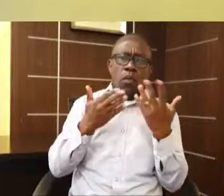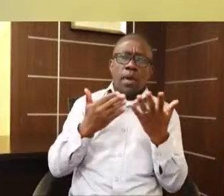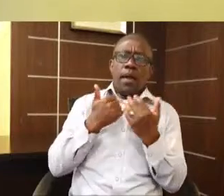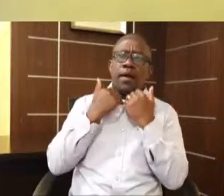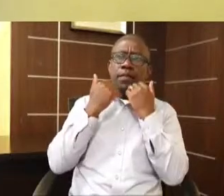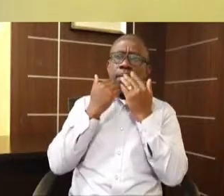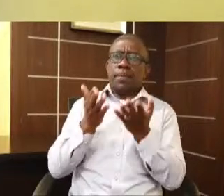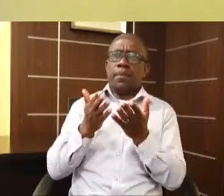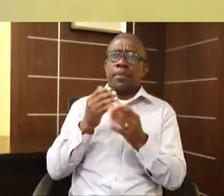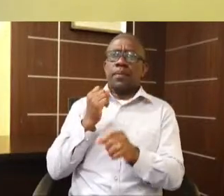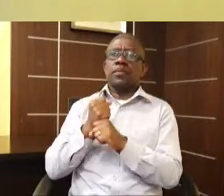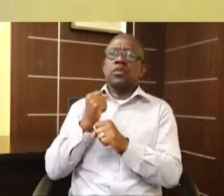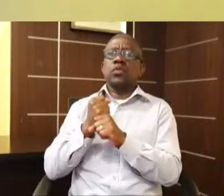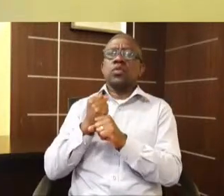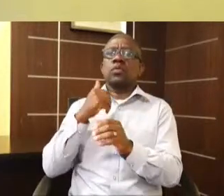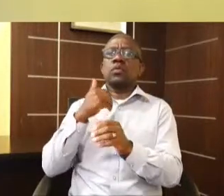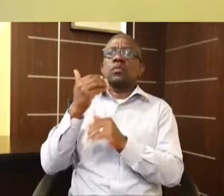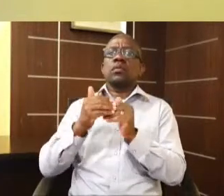next?